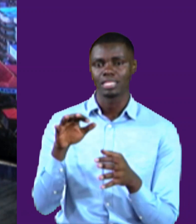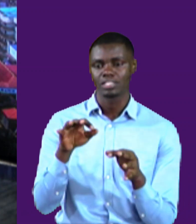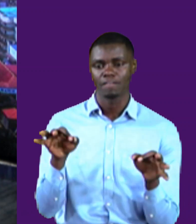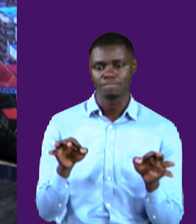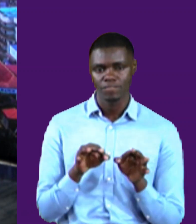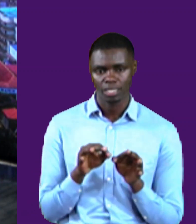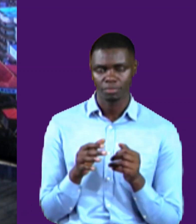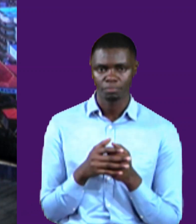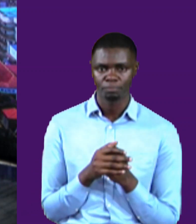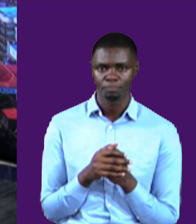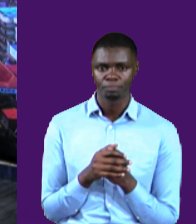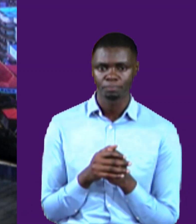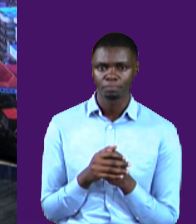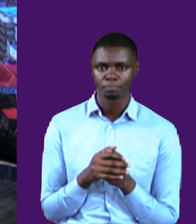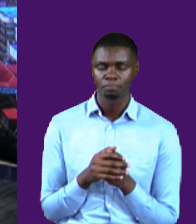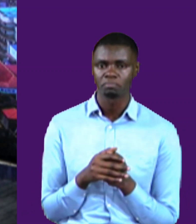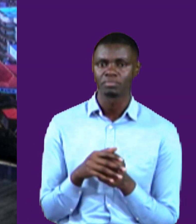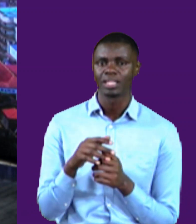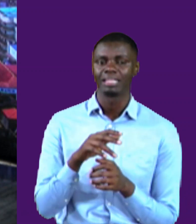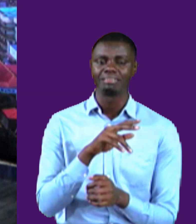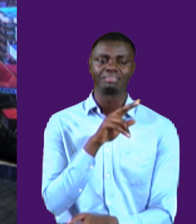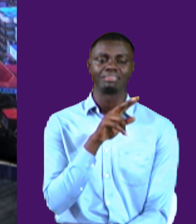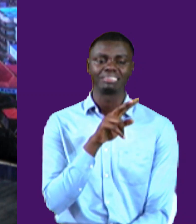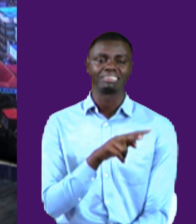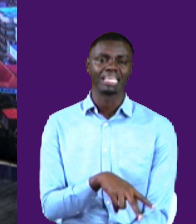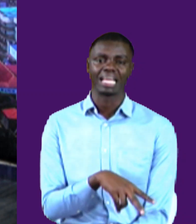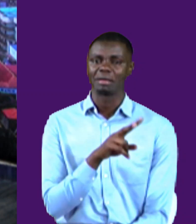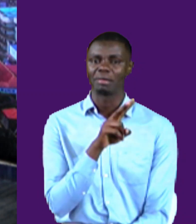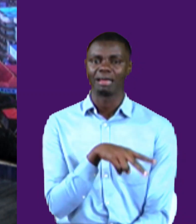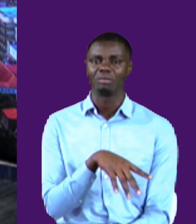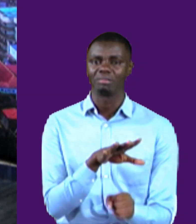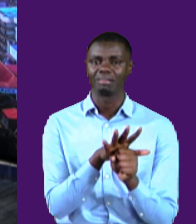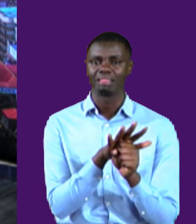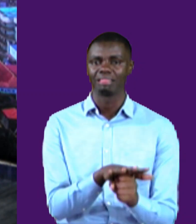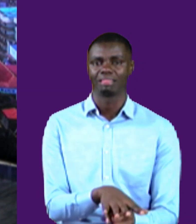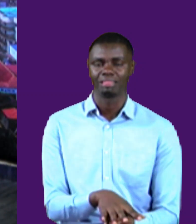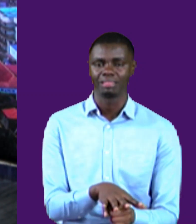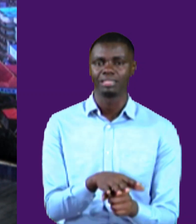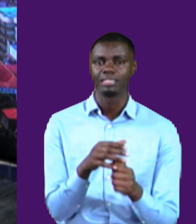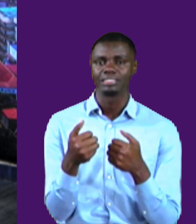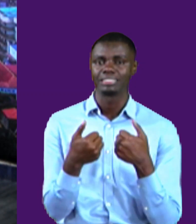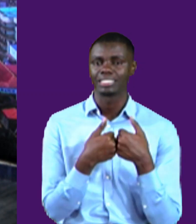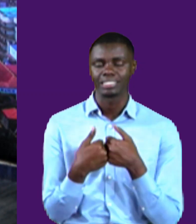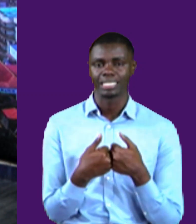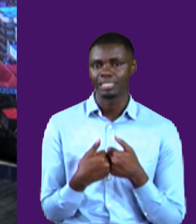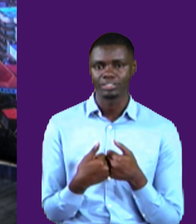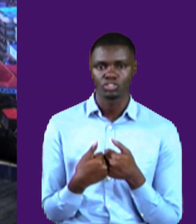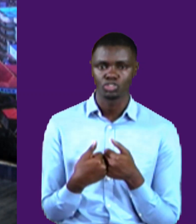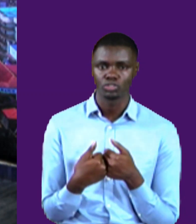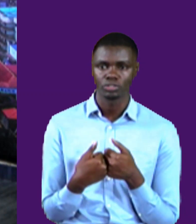field. Of course, stigma is a challenge that